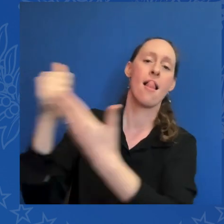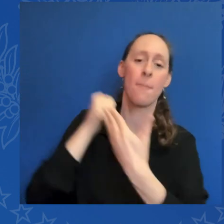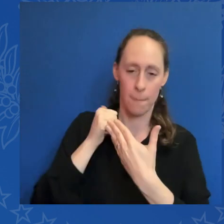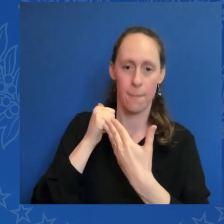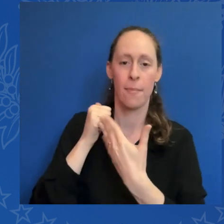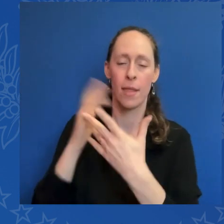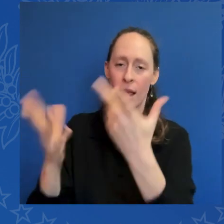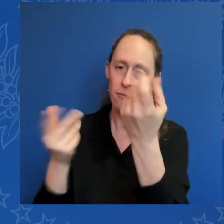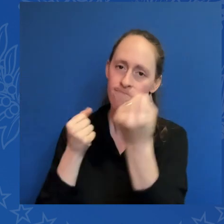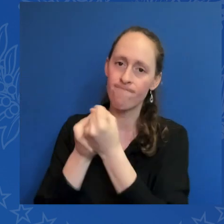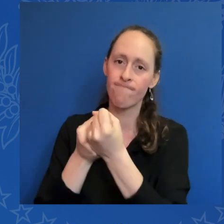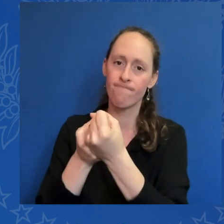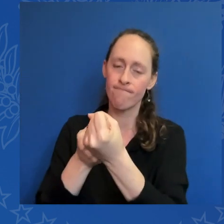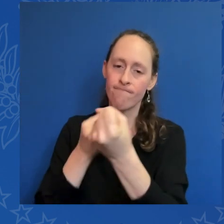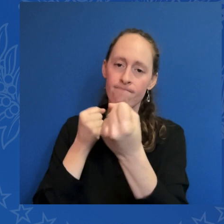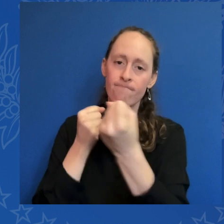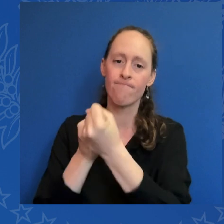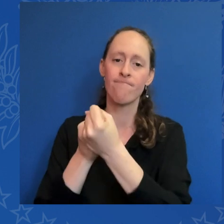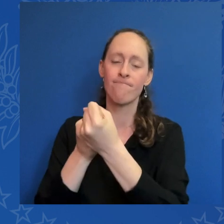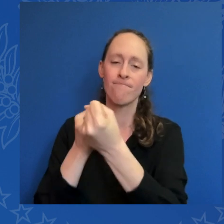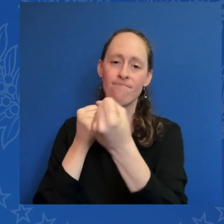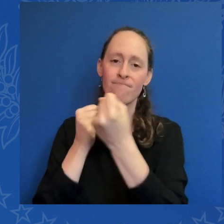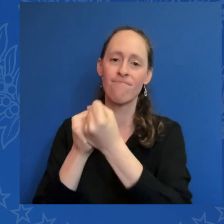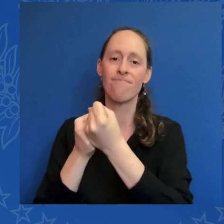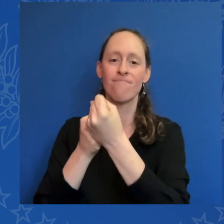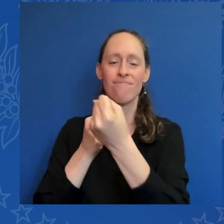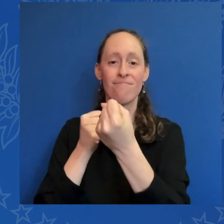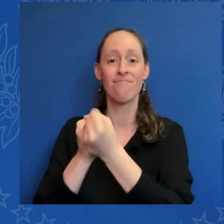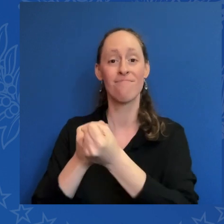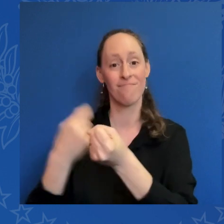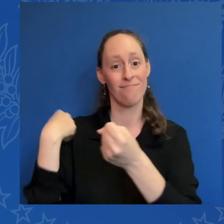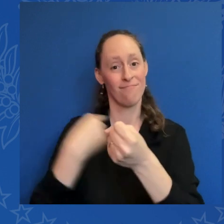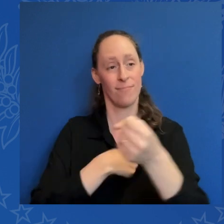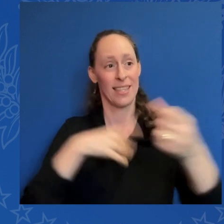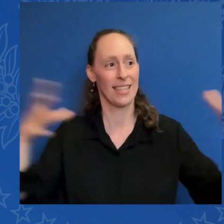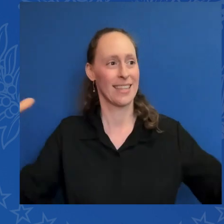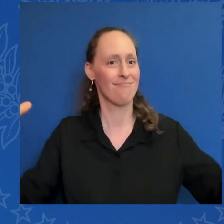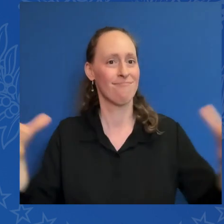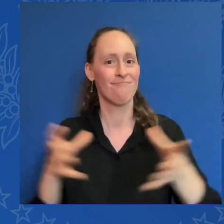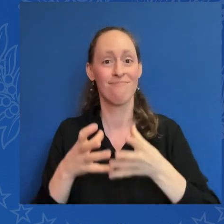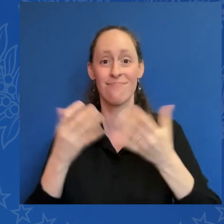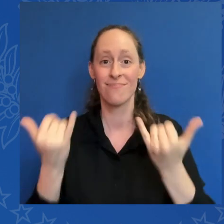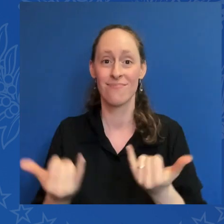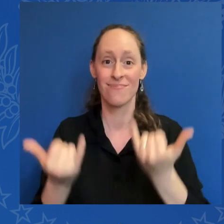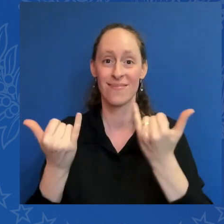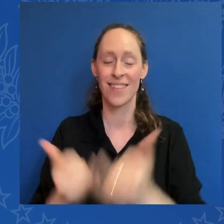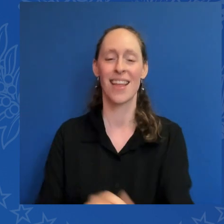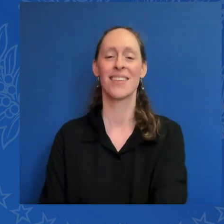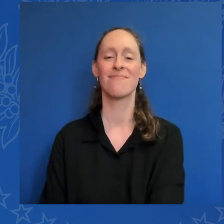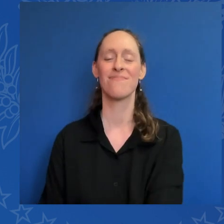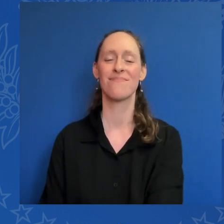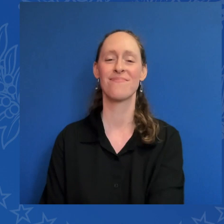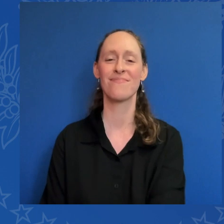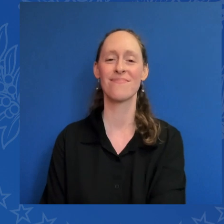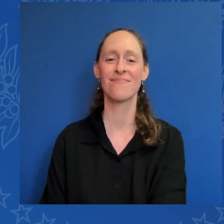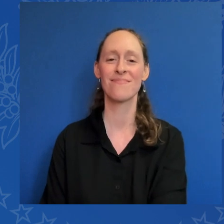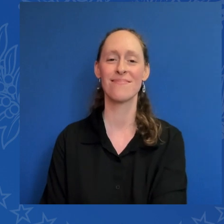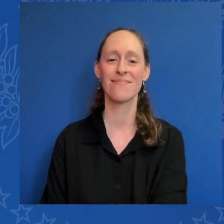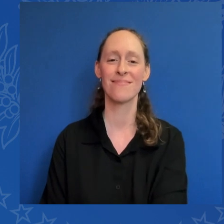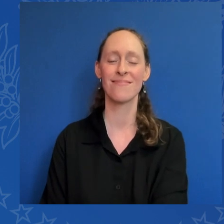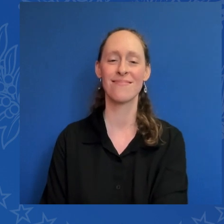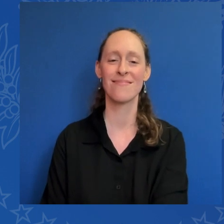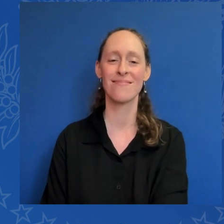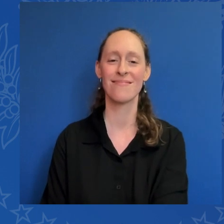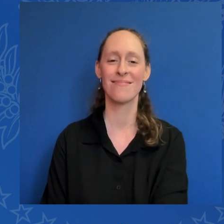over the last 25 years, President, including through the creation and sustainability of the International Fund for